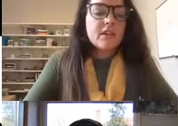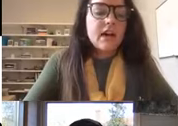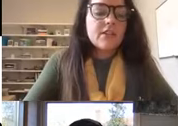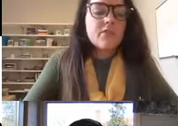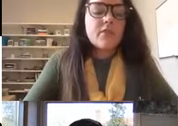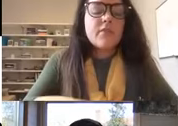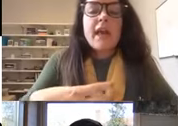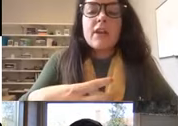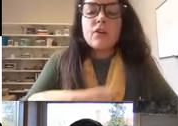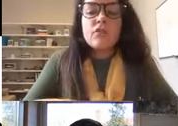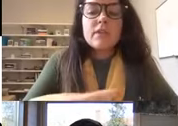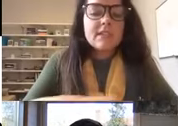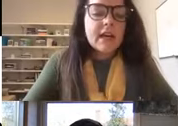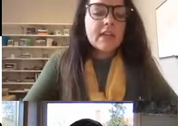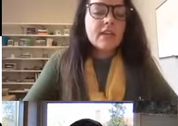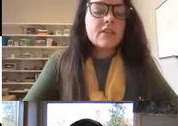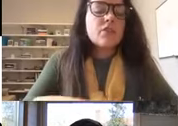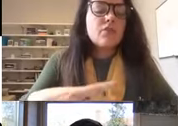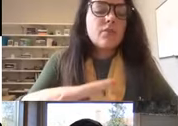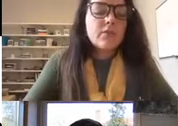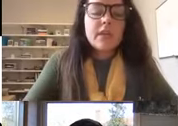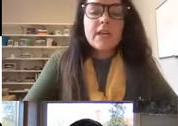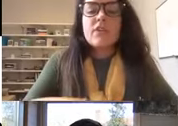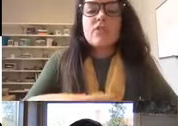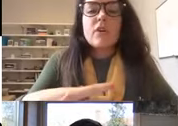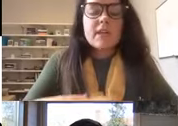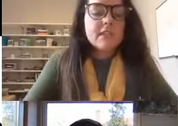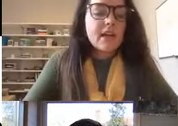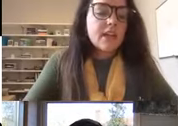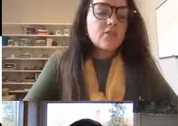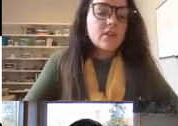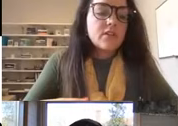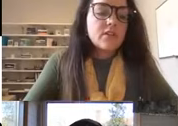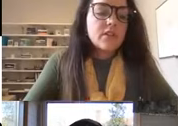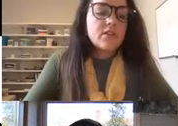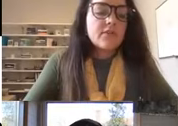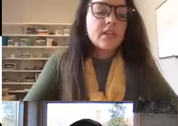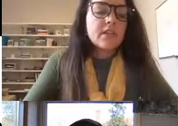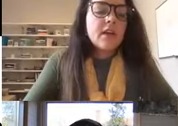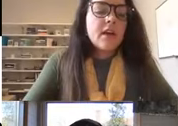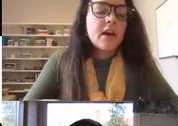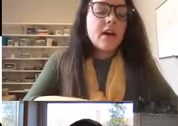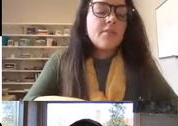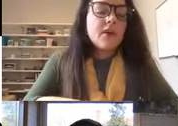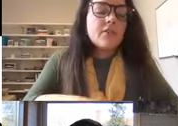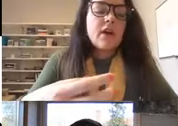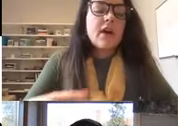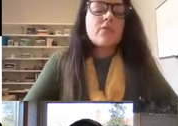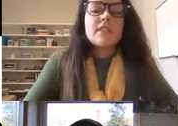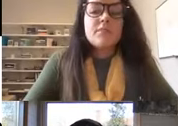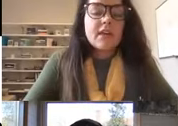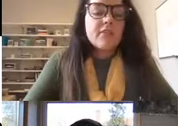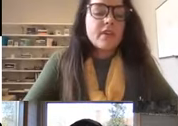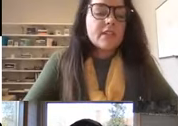in the classroom and who is cited, who do we read and who are we assigning to our students to read? Also, how do